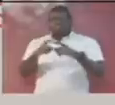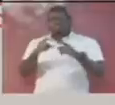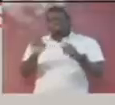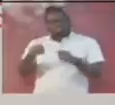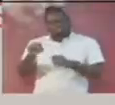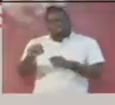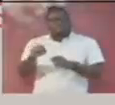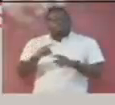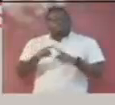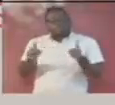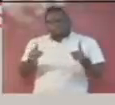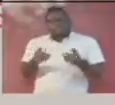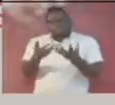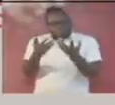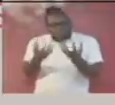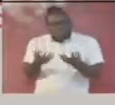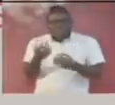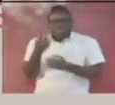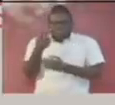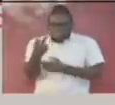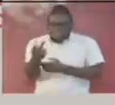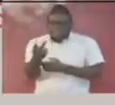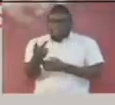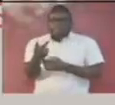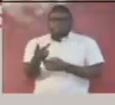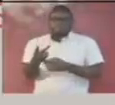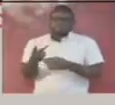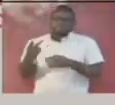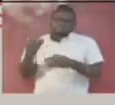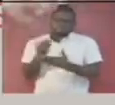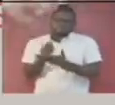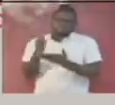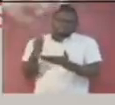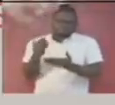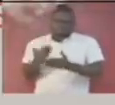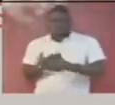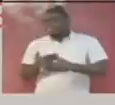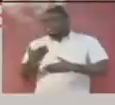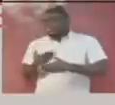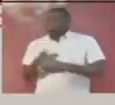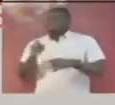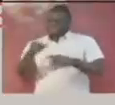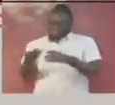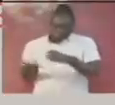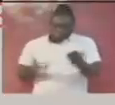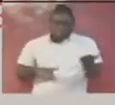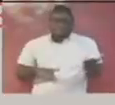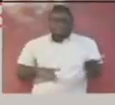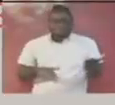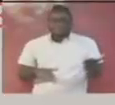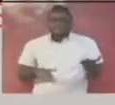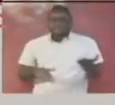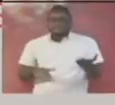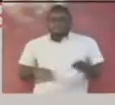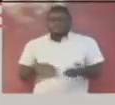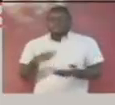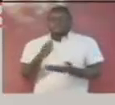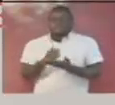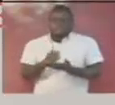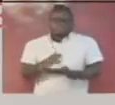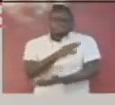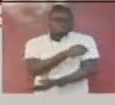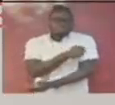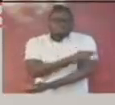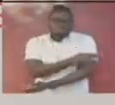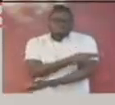this, no more deaths. No more hospitalizations. No more people in intensive care